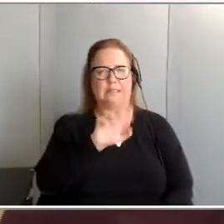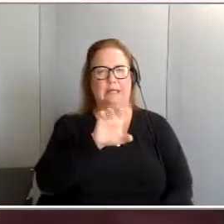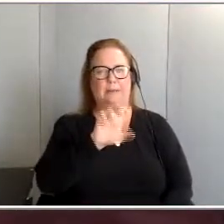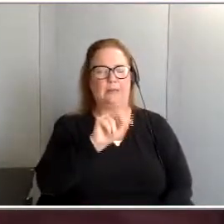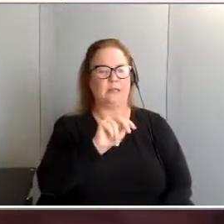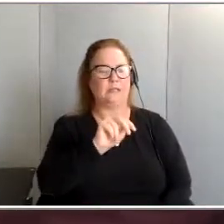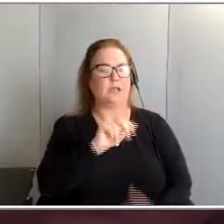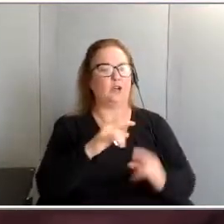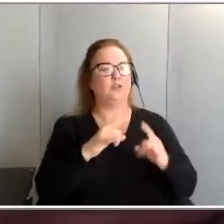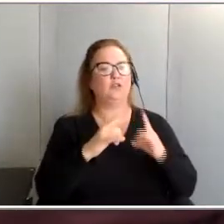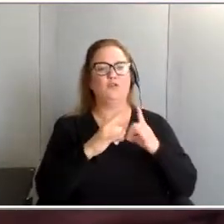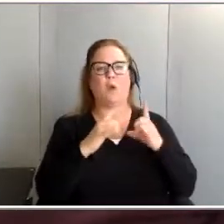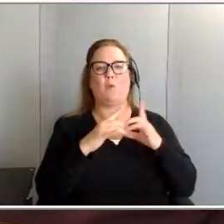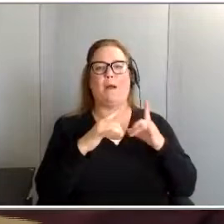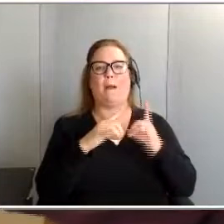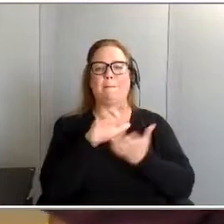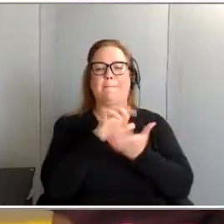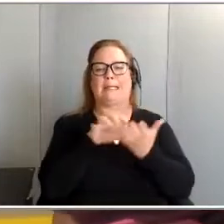mix. She's